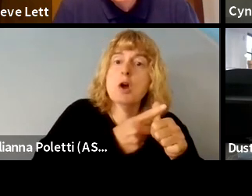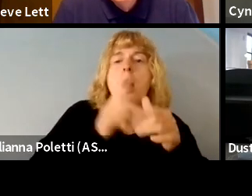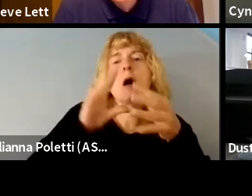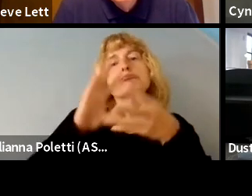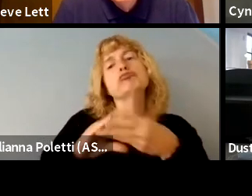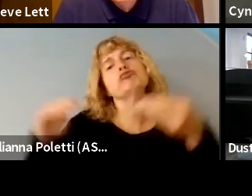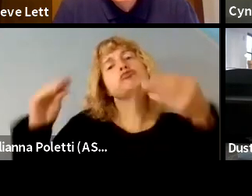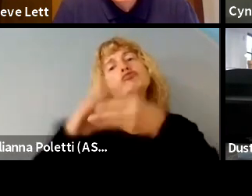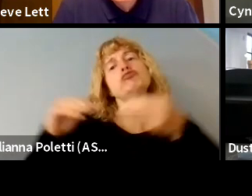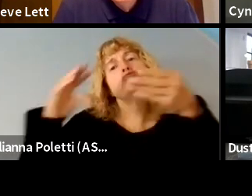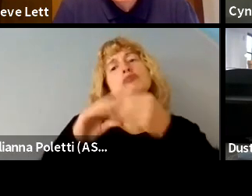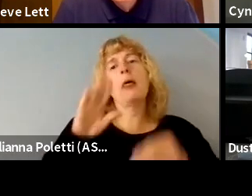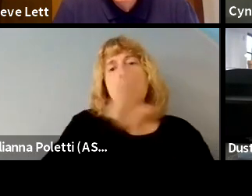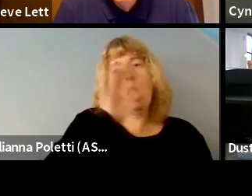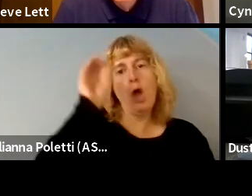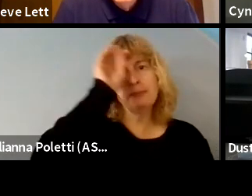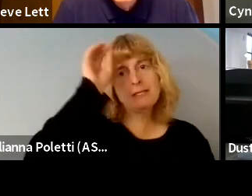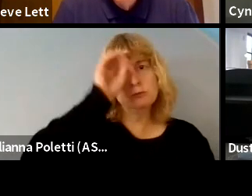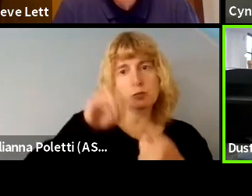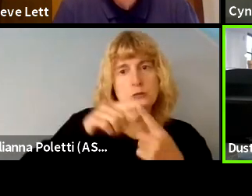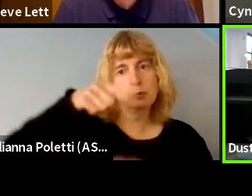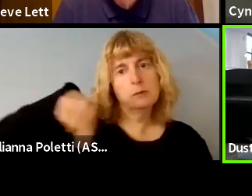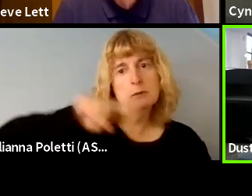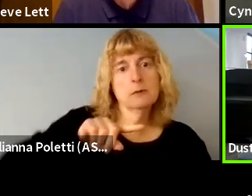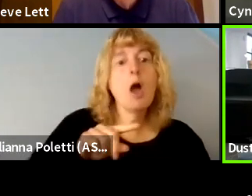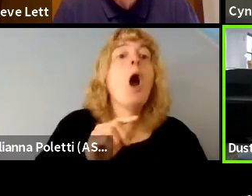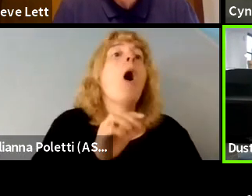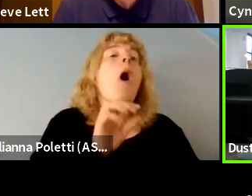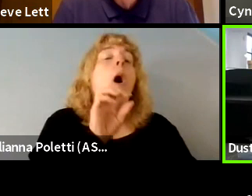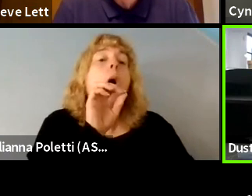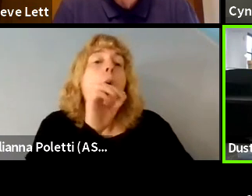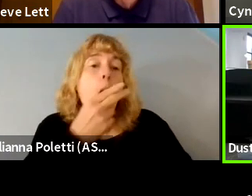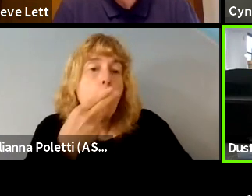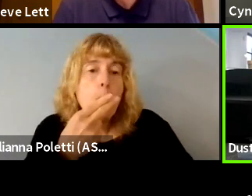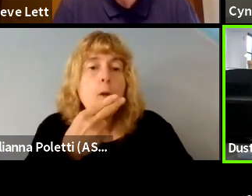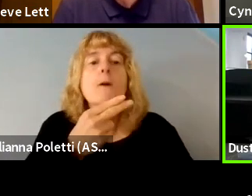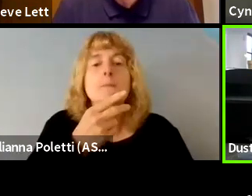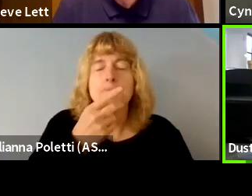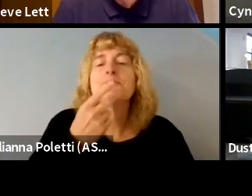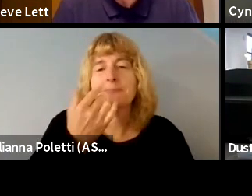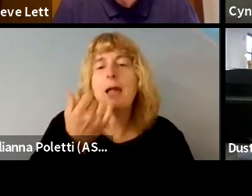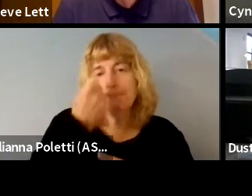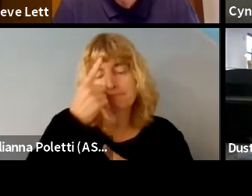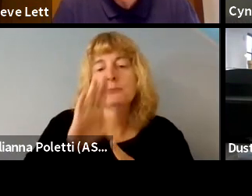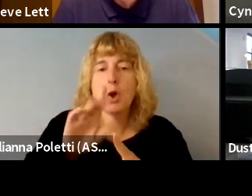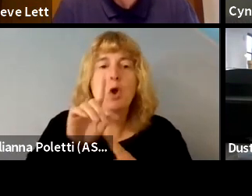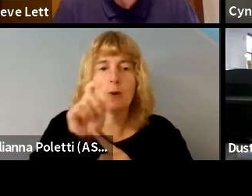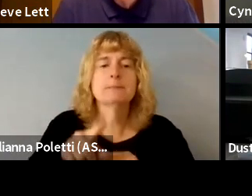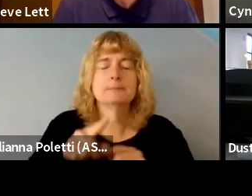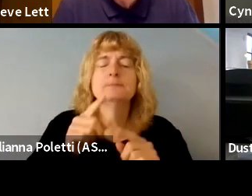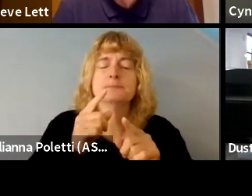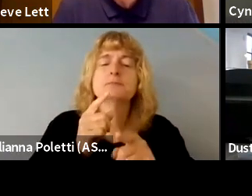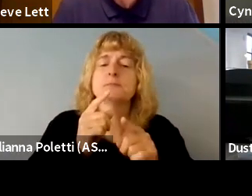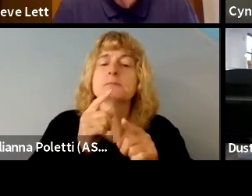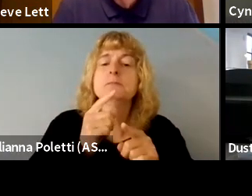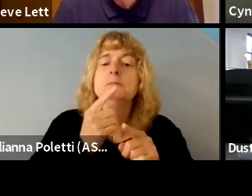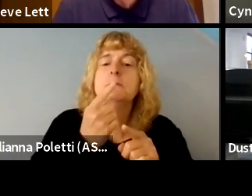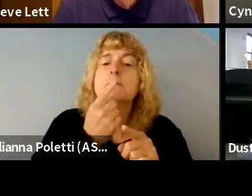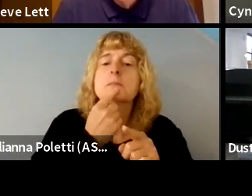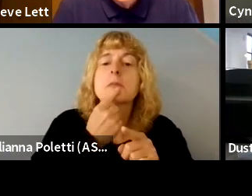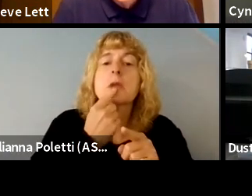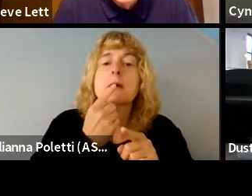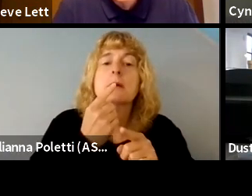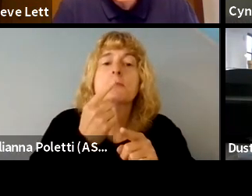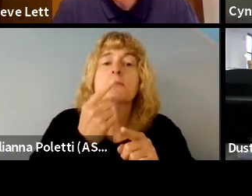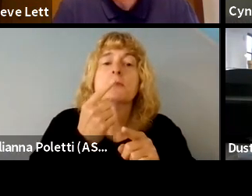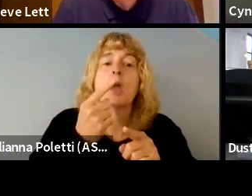body of the commissioners? Well, yes. let me stop you there. The commission will take the final vote on